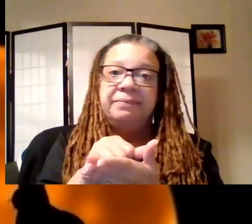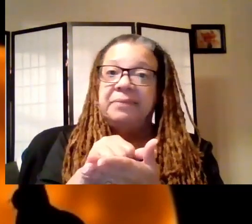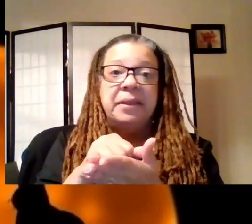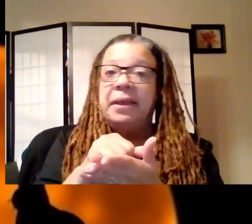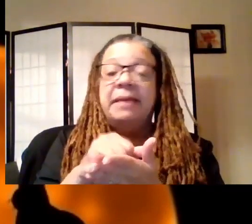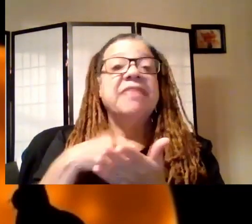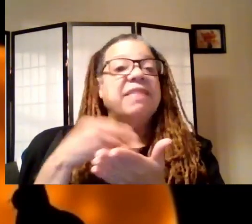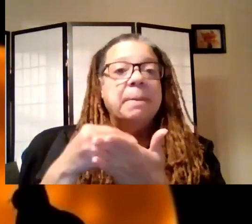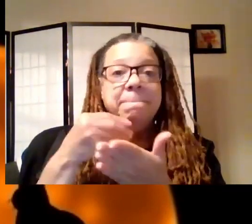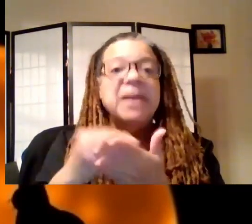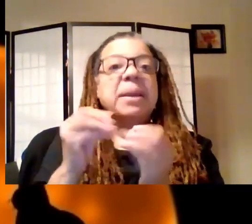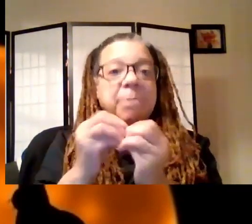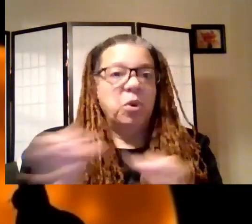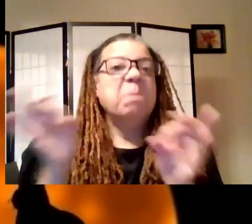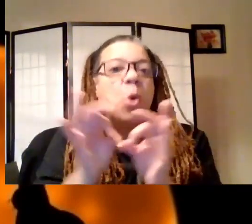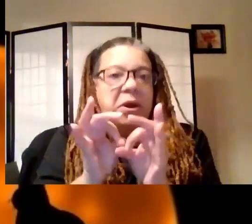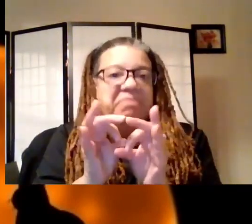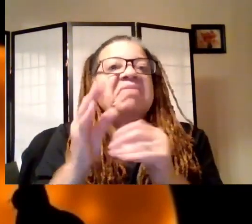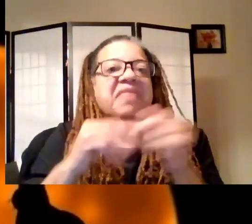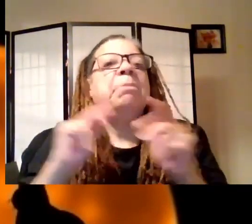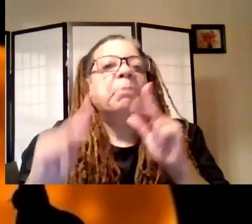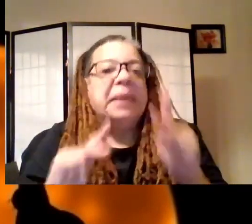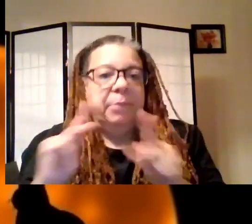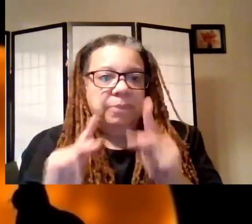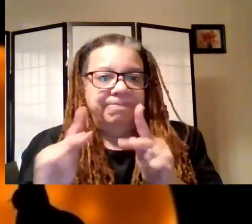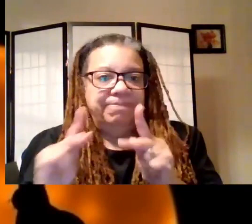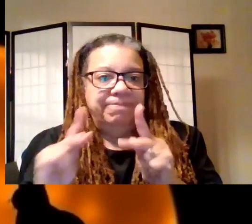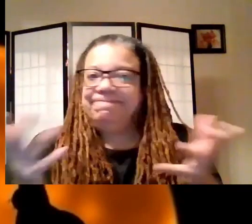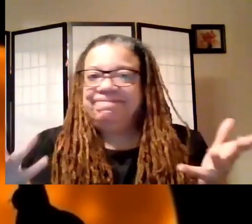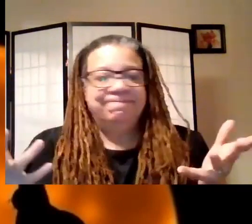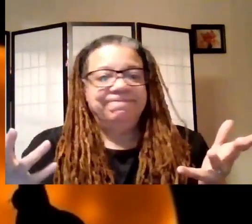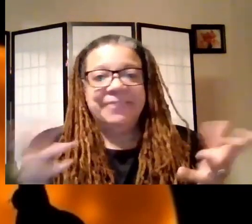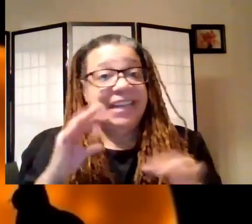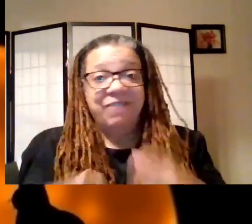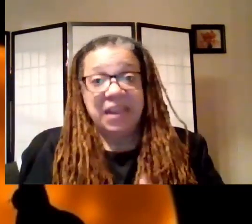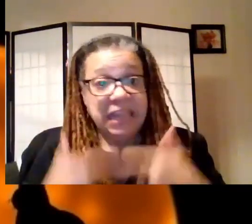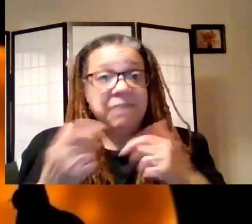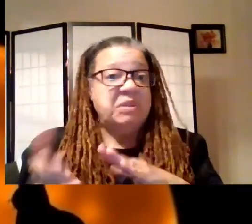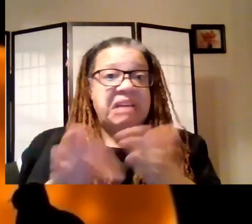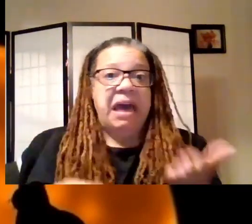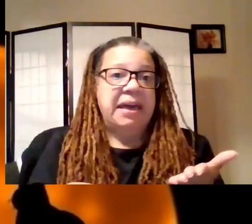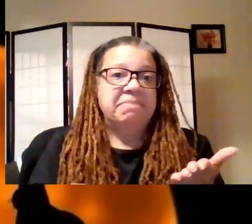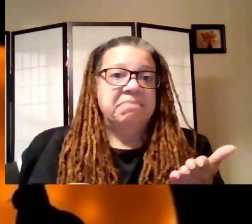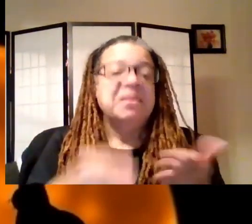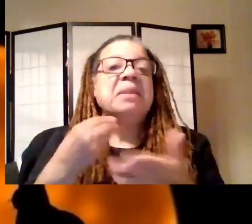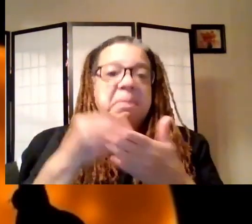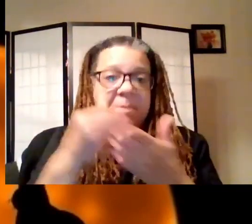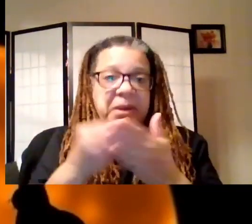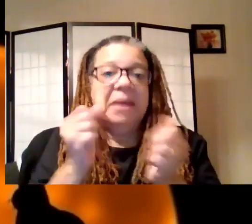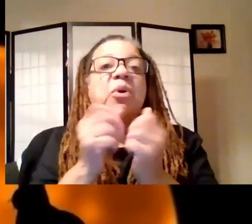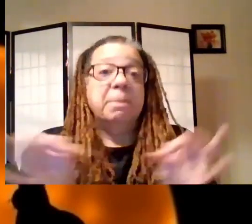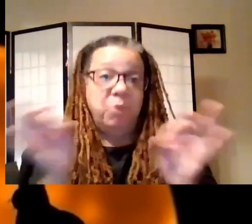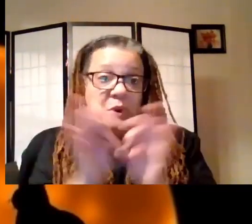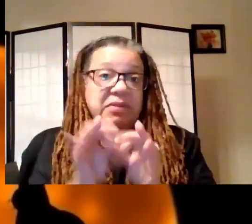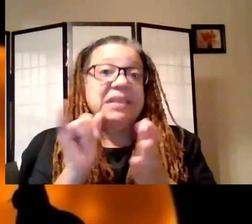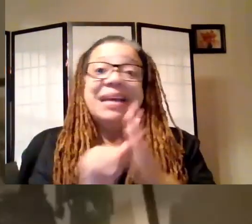the money is more important to them. Profits is more important than whether we live or die, because that's what it comes down